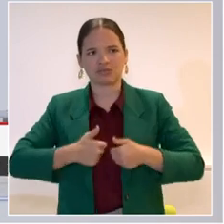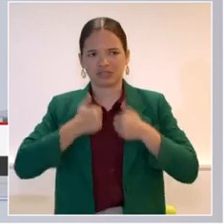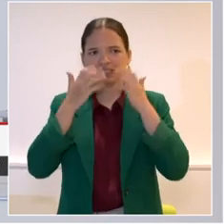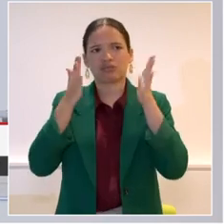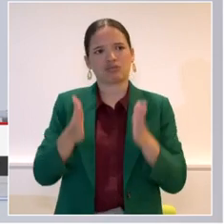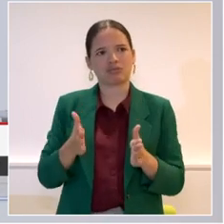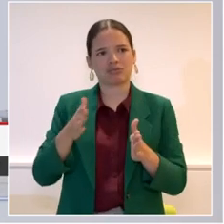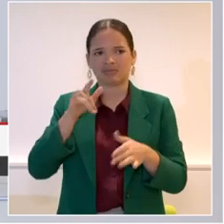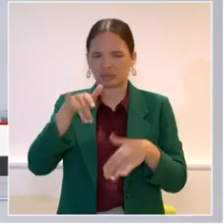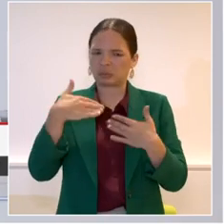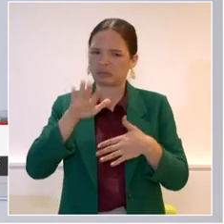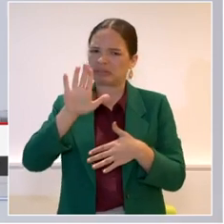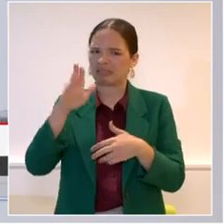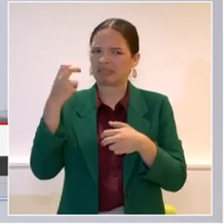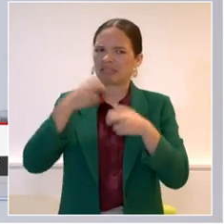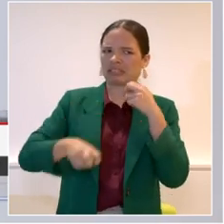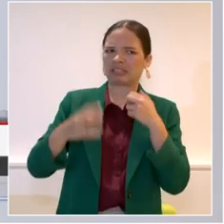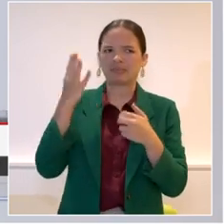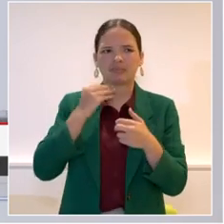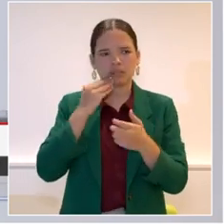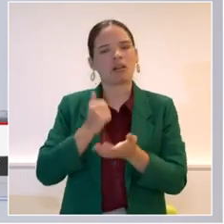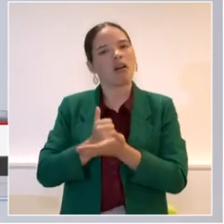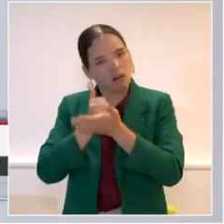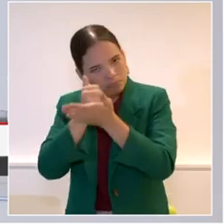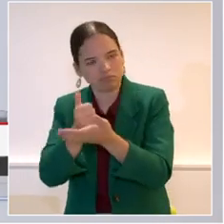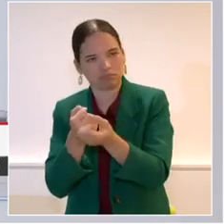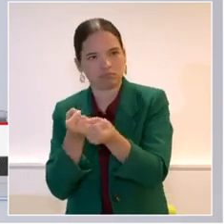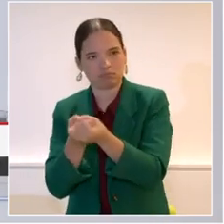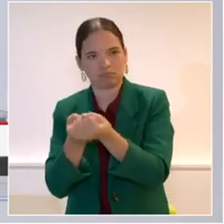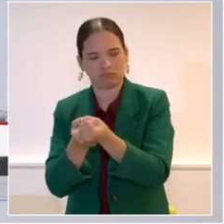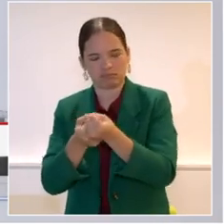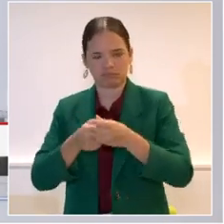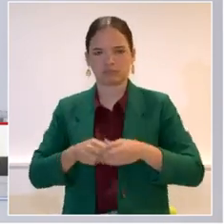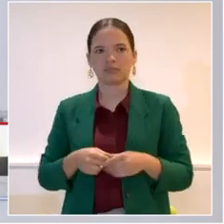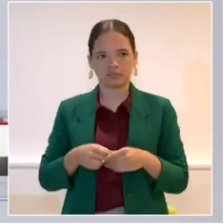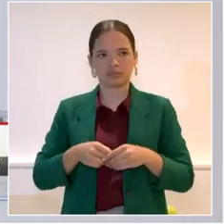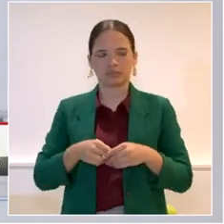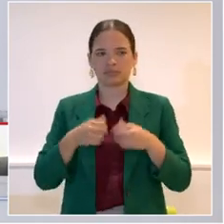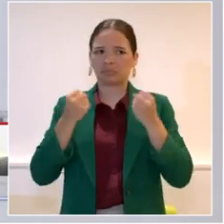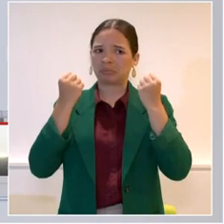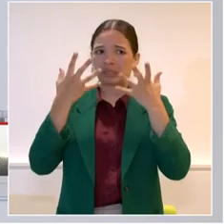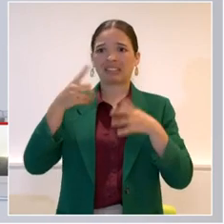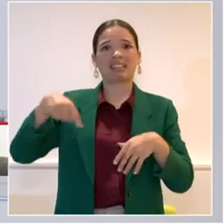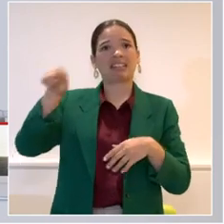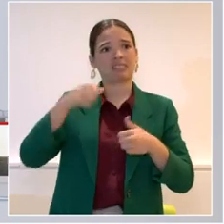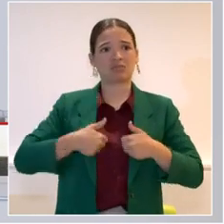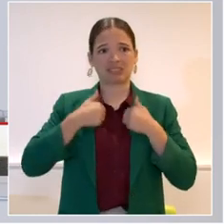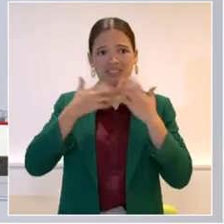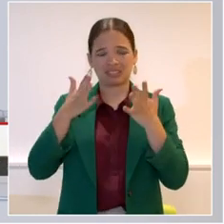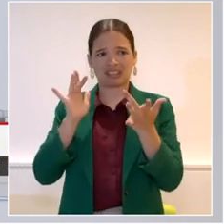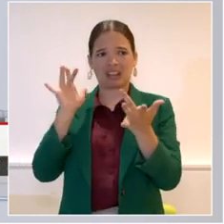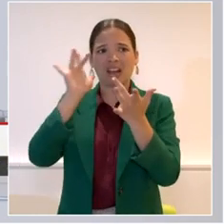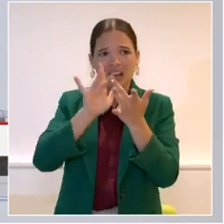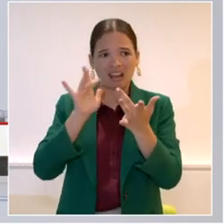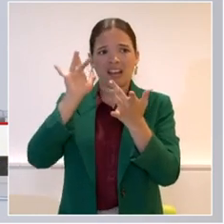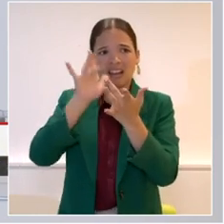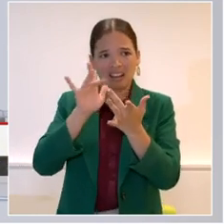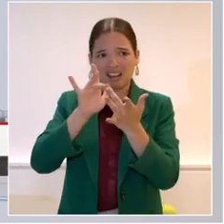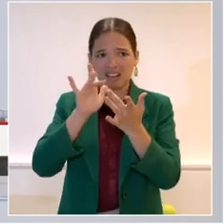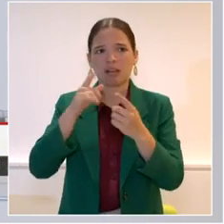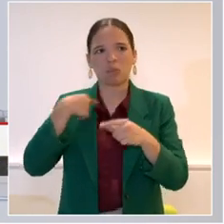over the past 2 years, so many residents have had to reach out, and Department of Human Services has been right there to answer that